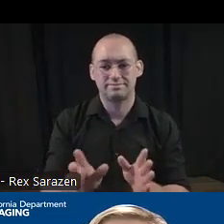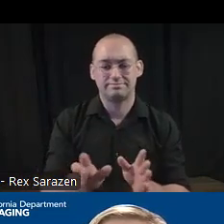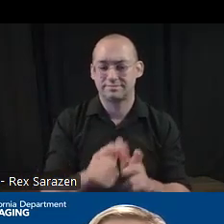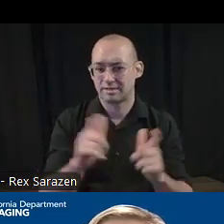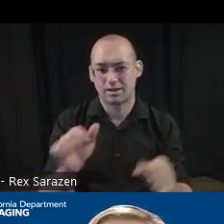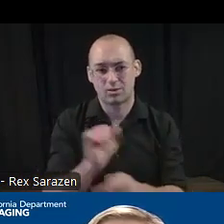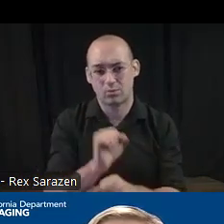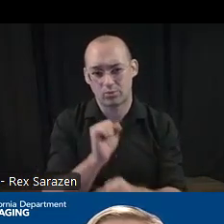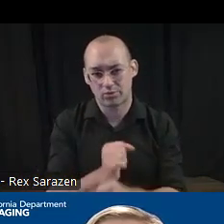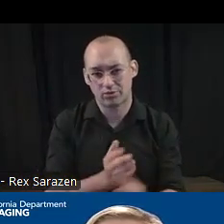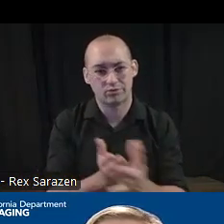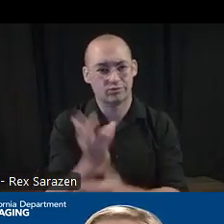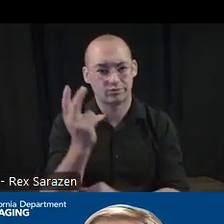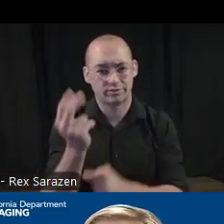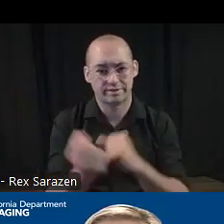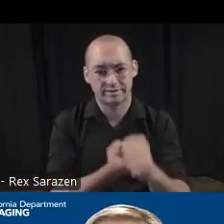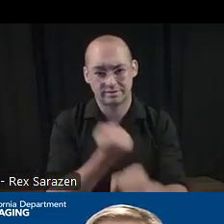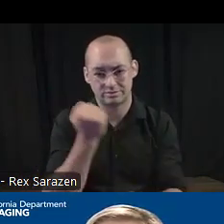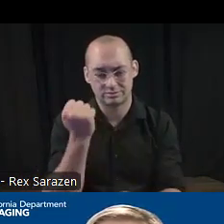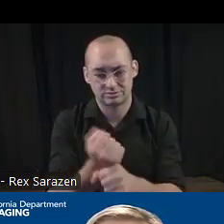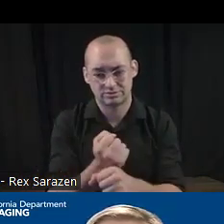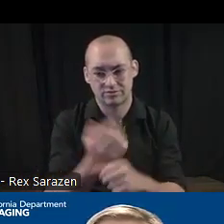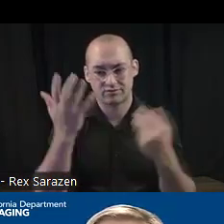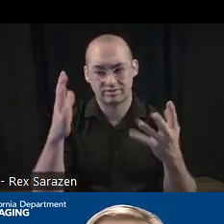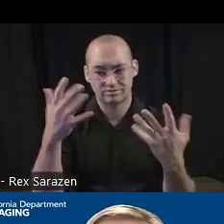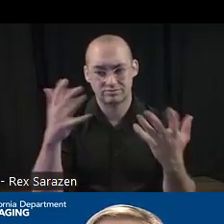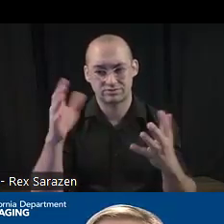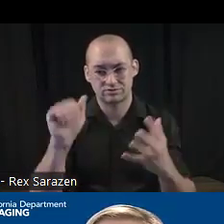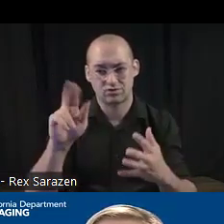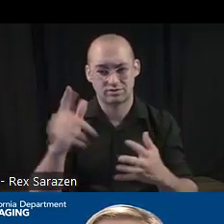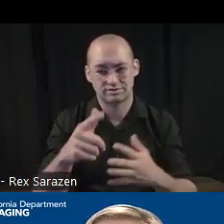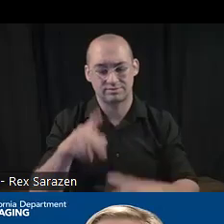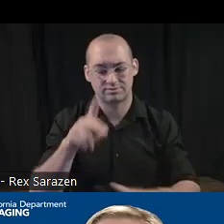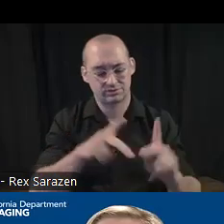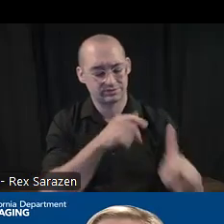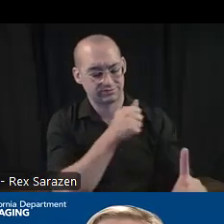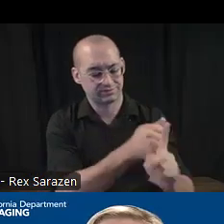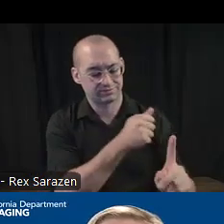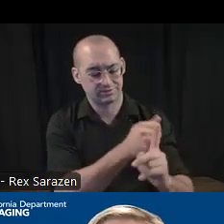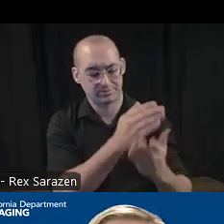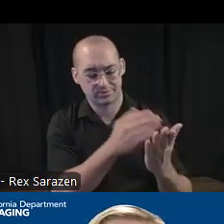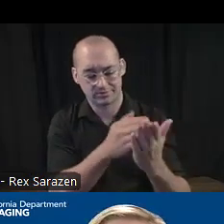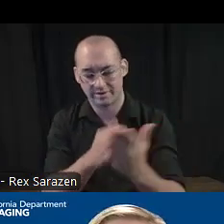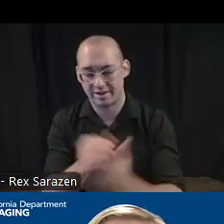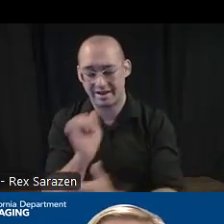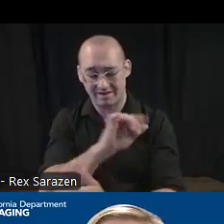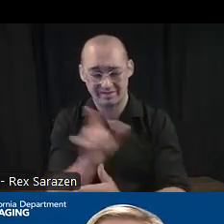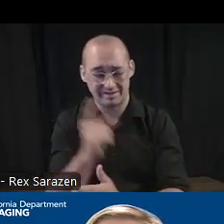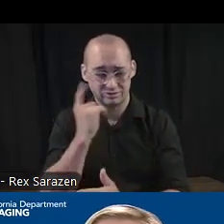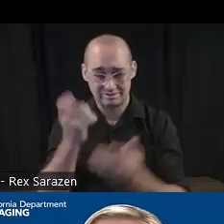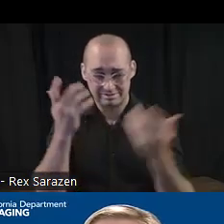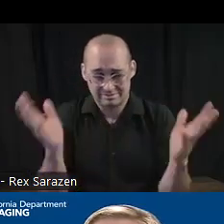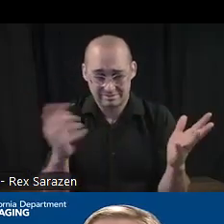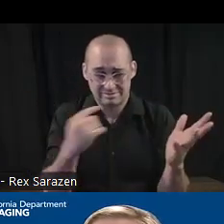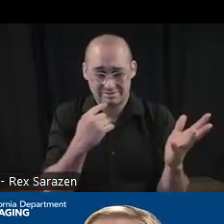over 3 years. Just wrapped up in August, this stakeholder engagement phase, and everything I just mentioned on this slide